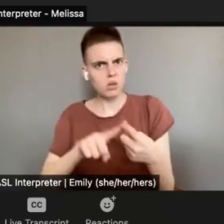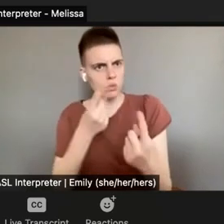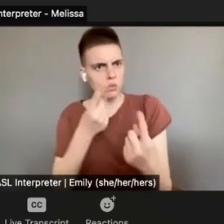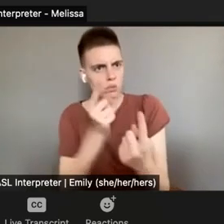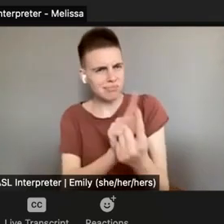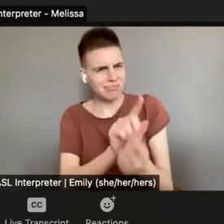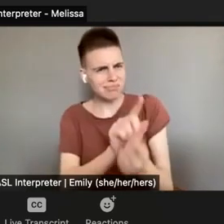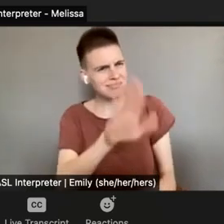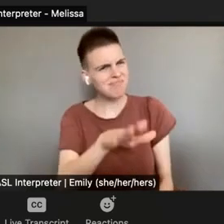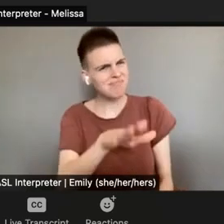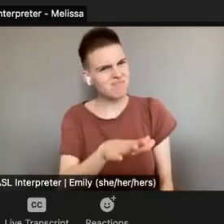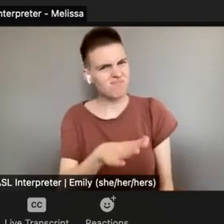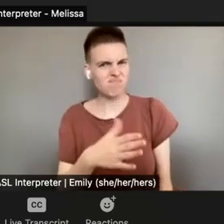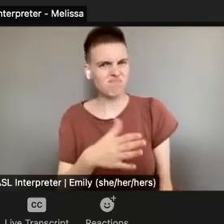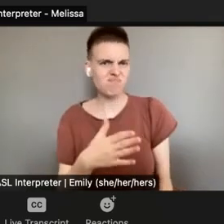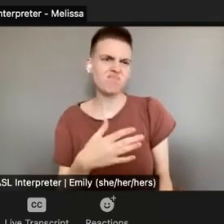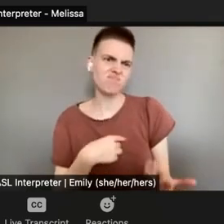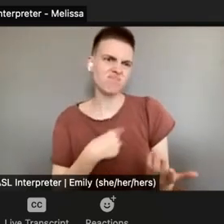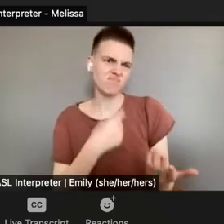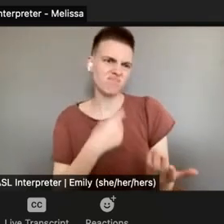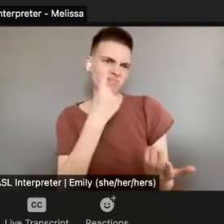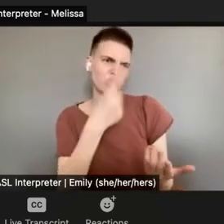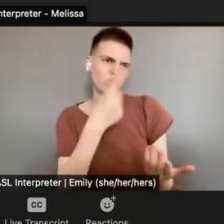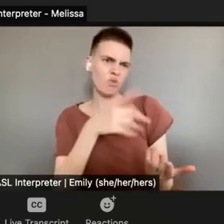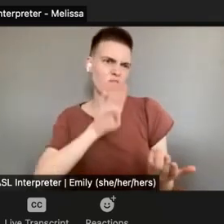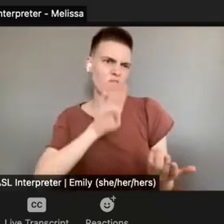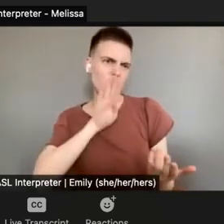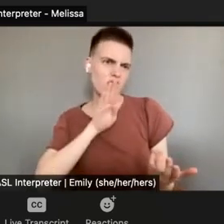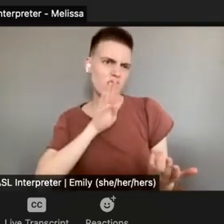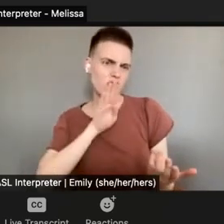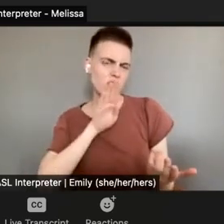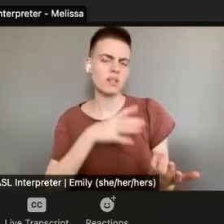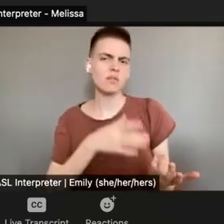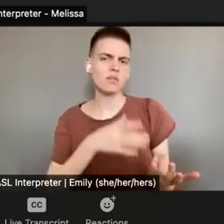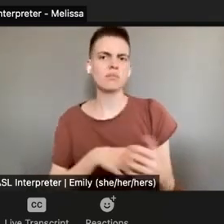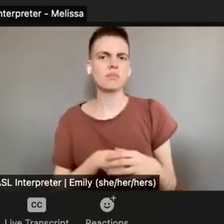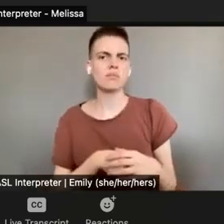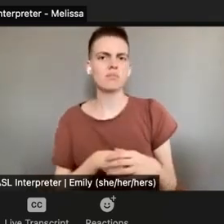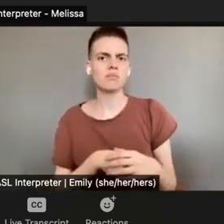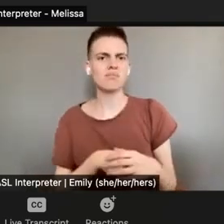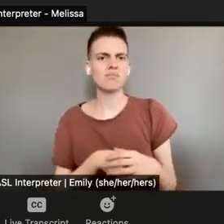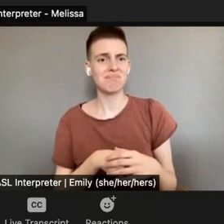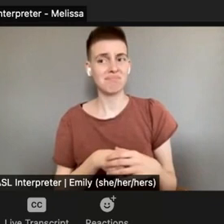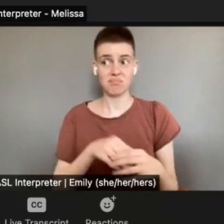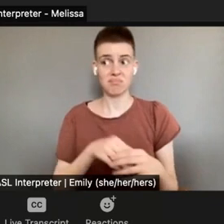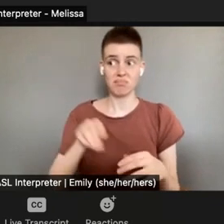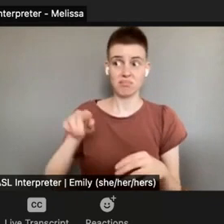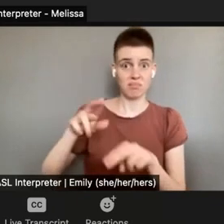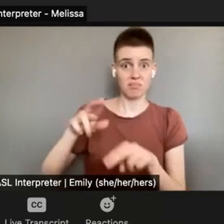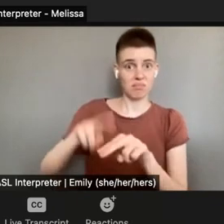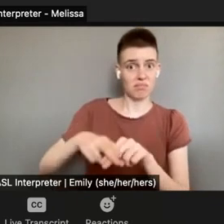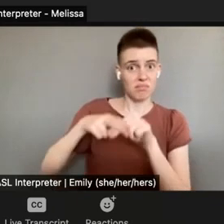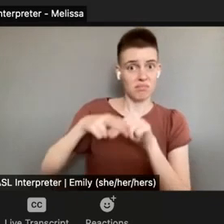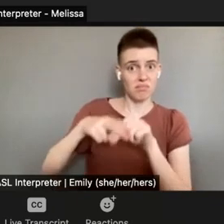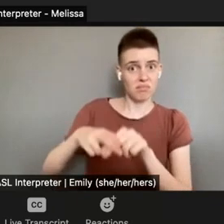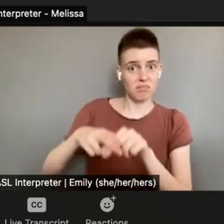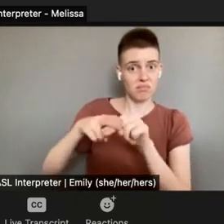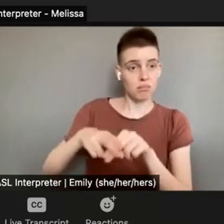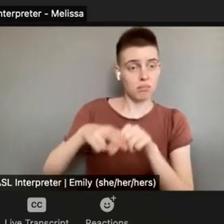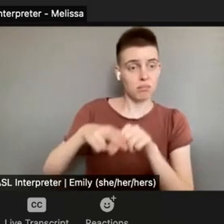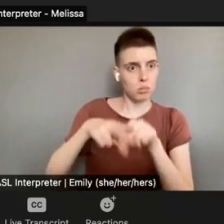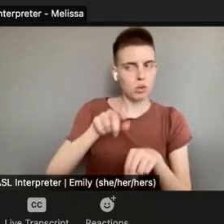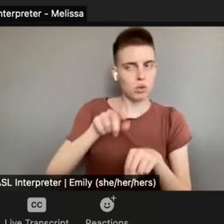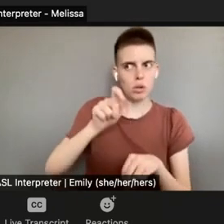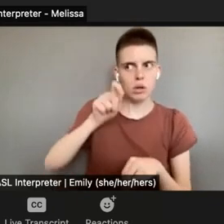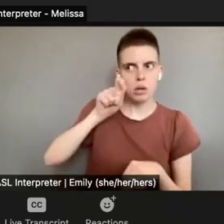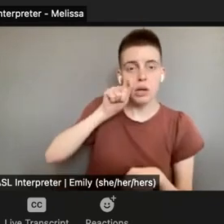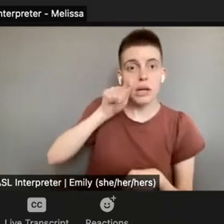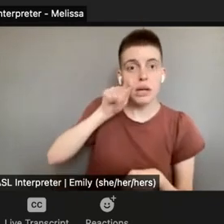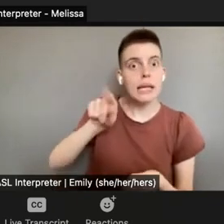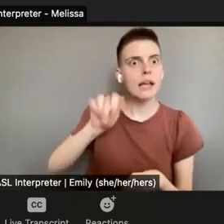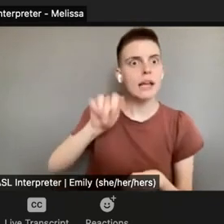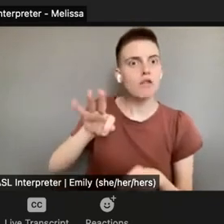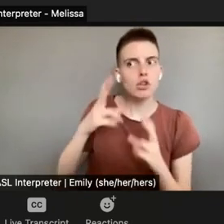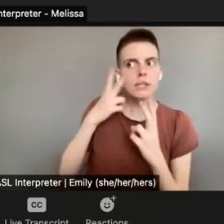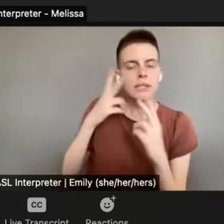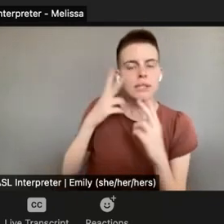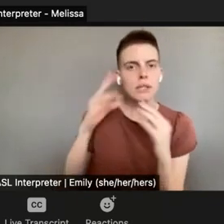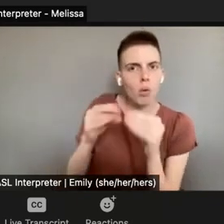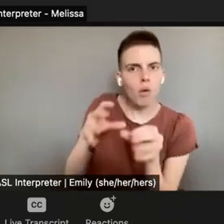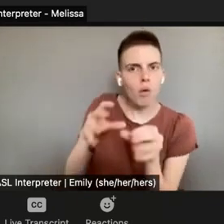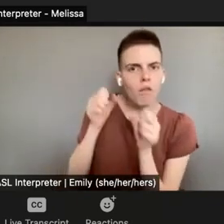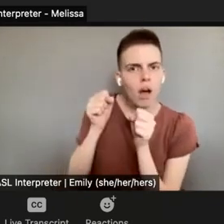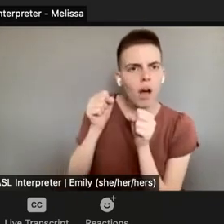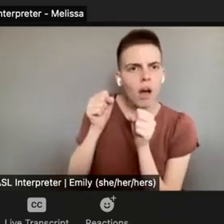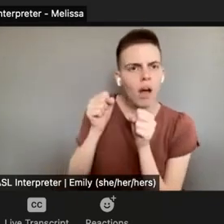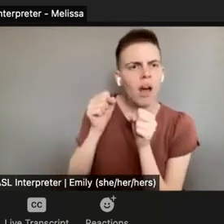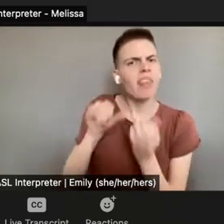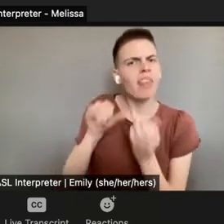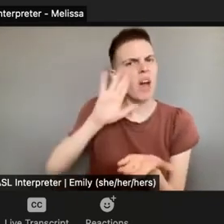is frustrating. And I think if you could see that swing being empty faster than you do, I think that would help. So how are we going to